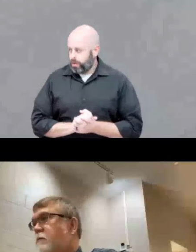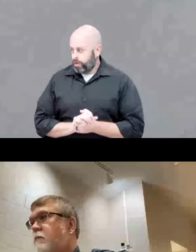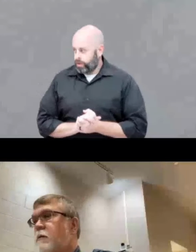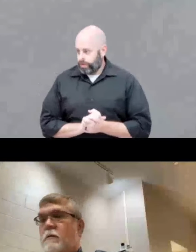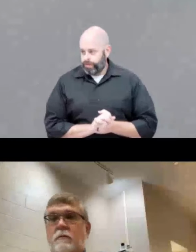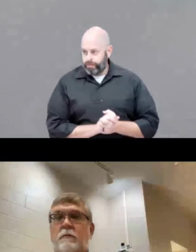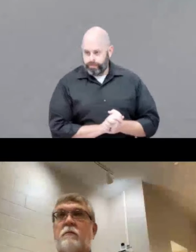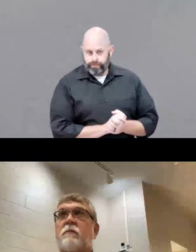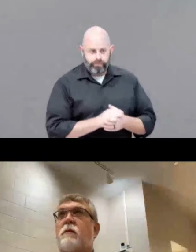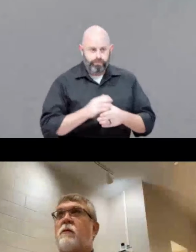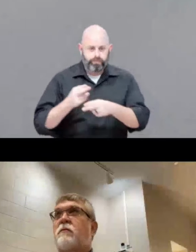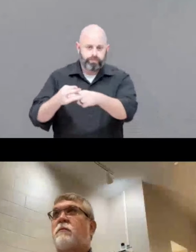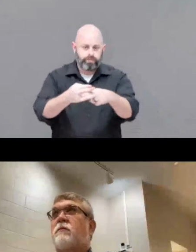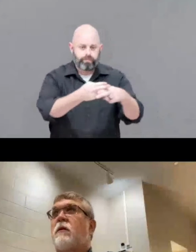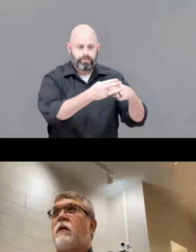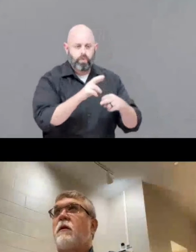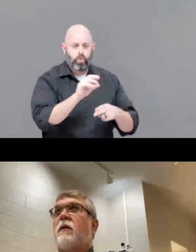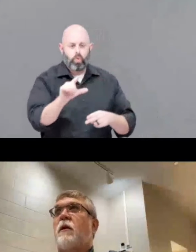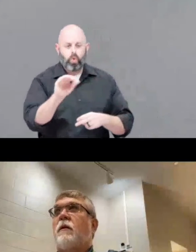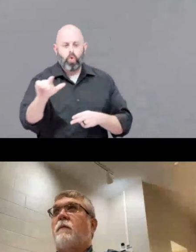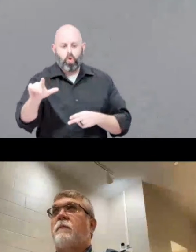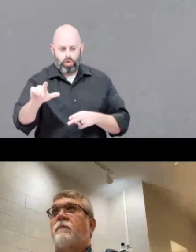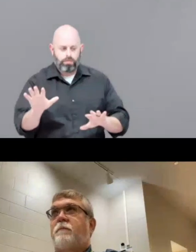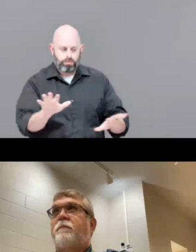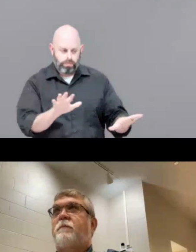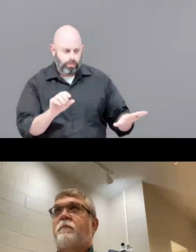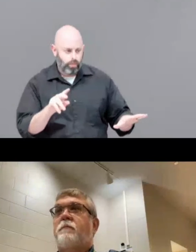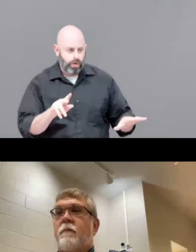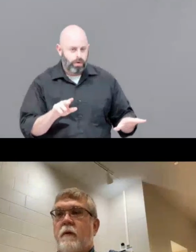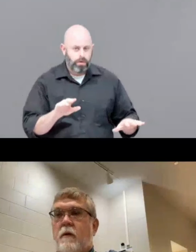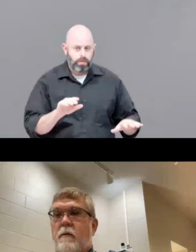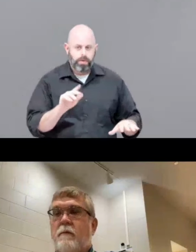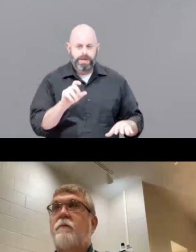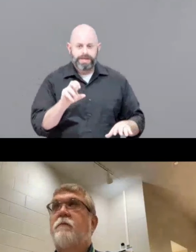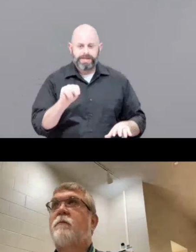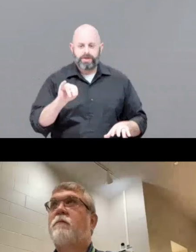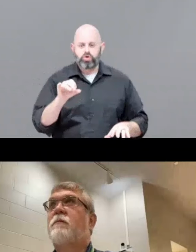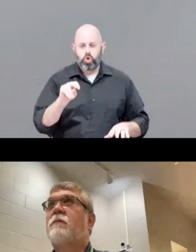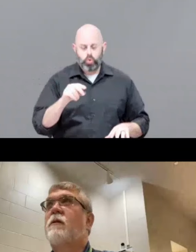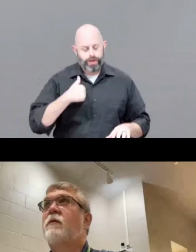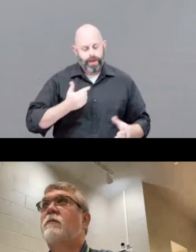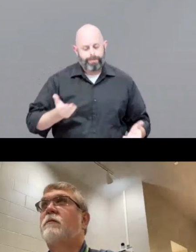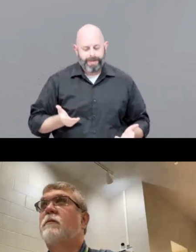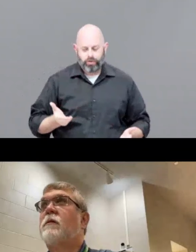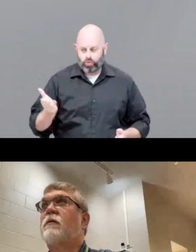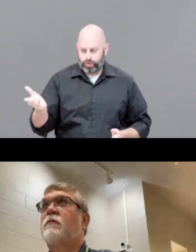Just do a quick roll call, just to make it official. Ken Jones, I am here.